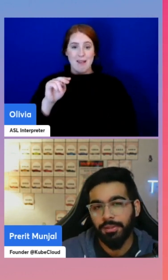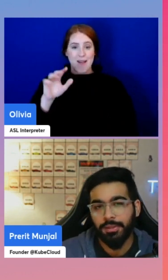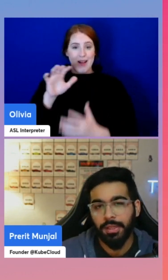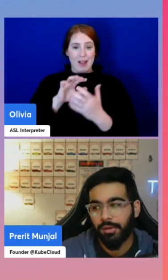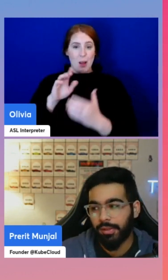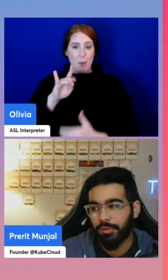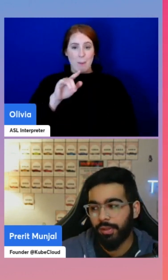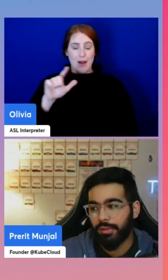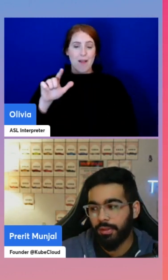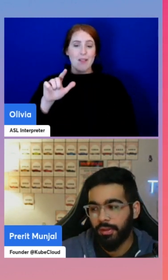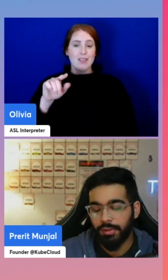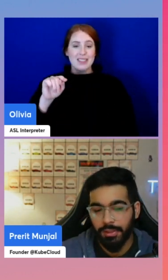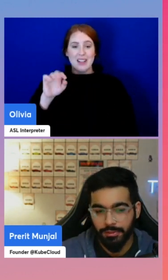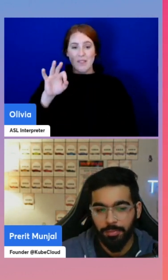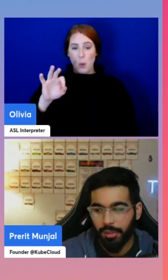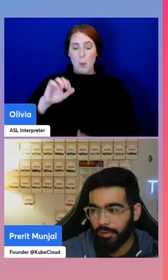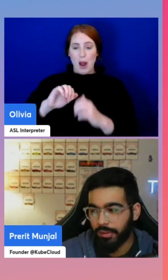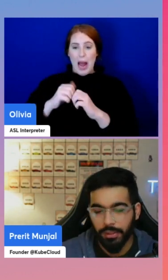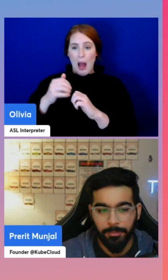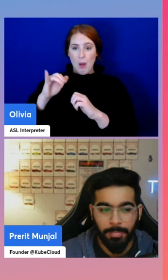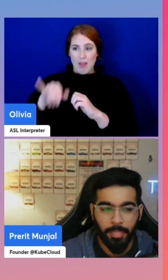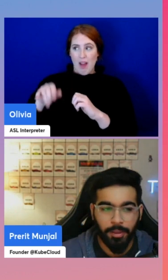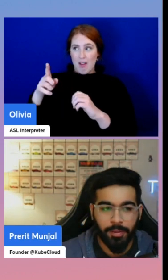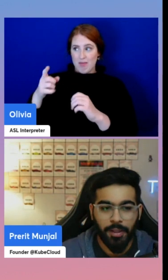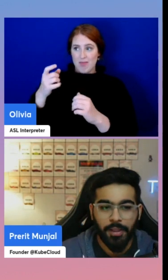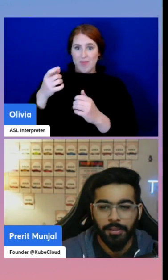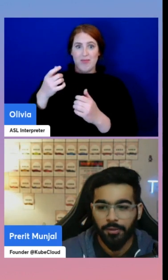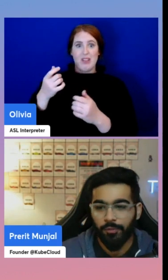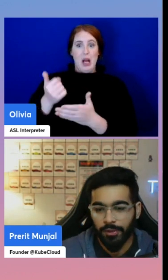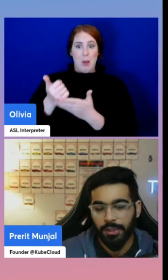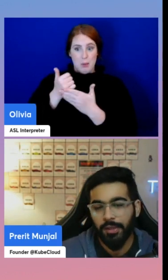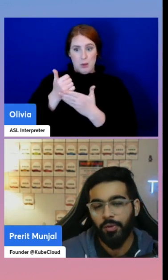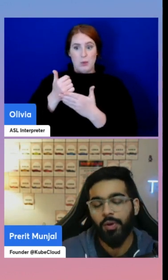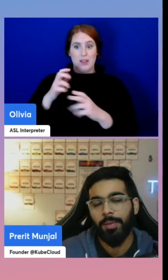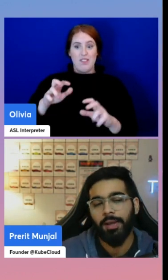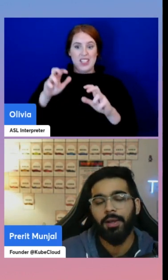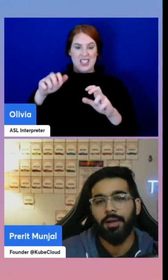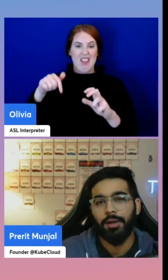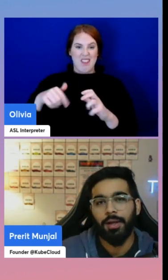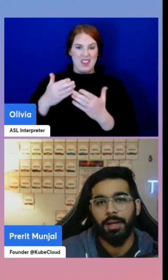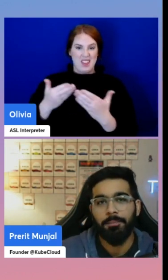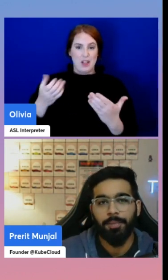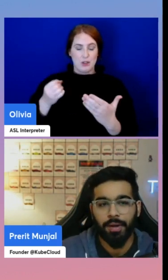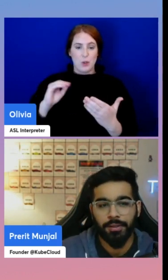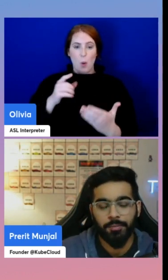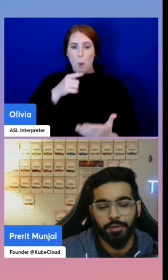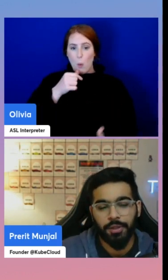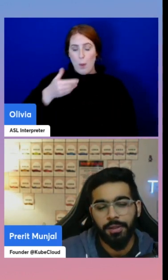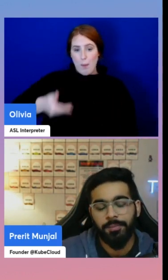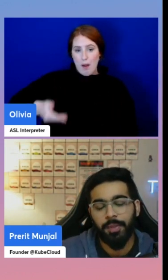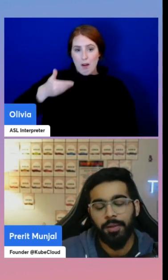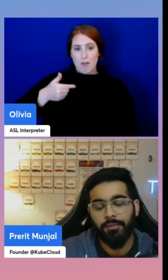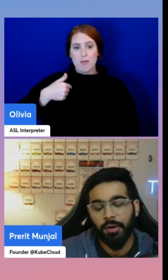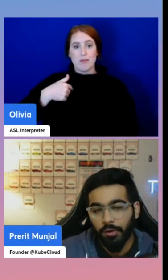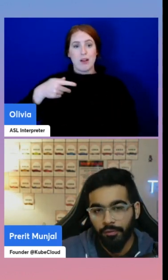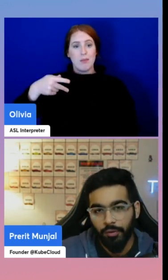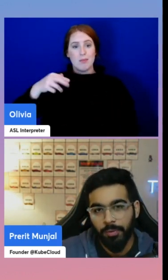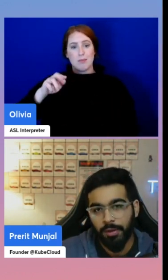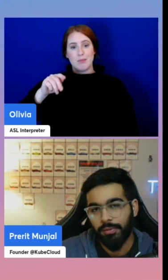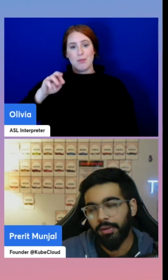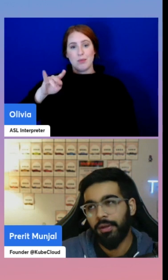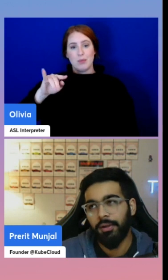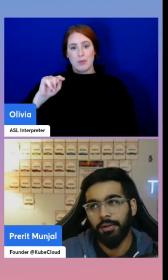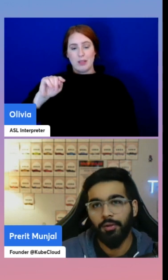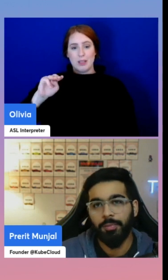Terraform helped us in rescuing this particular thing. Okay. So first thing, who am I? I'm Prerit Munjal. I'm founder